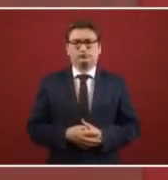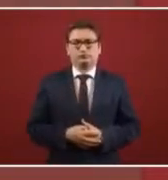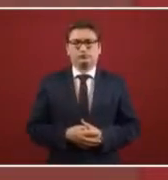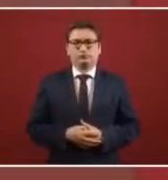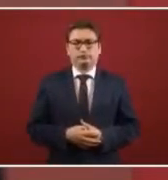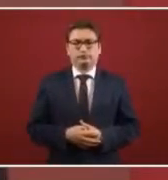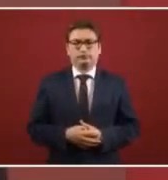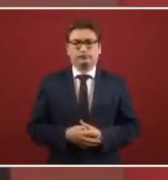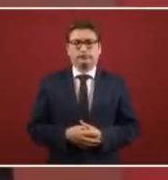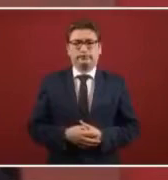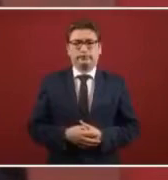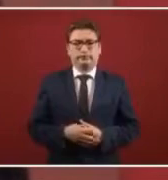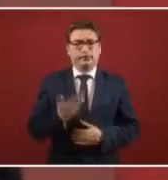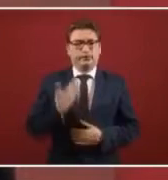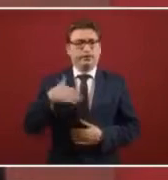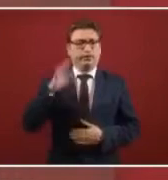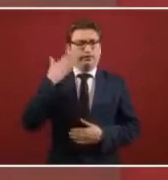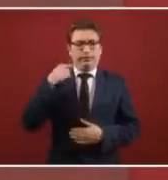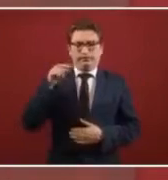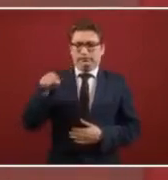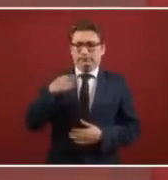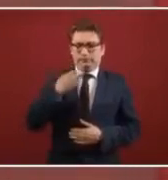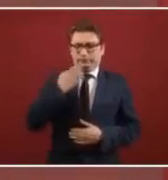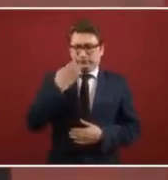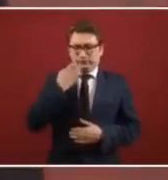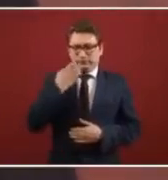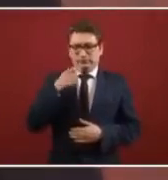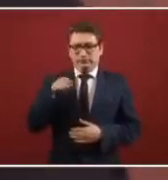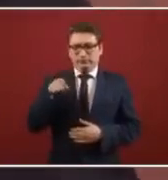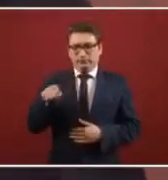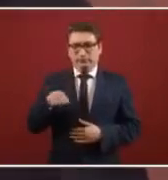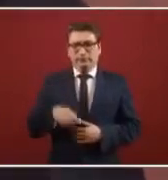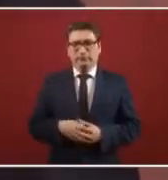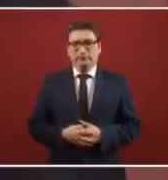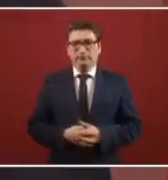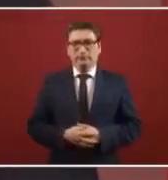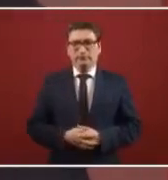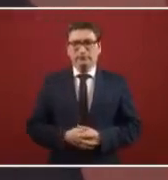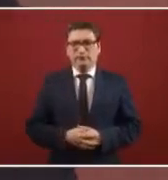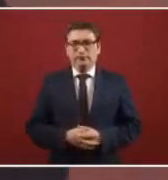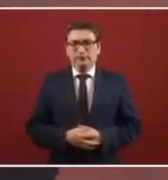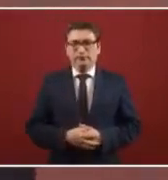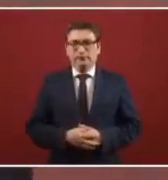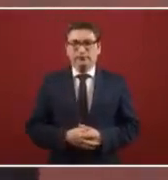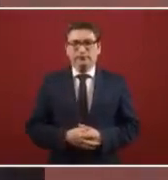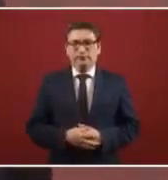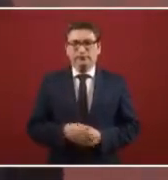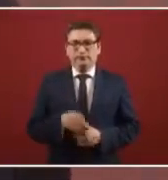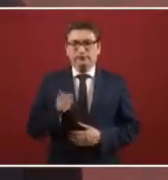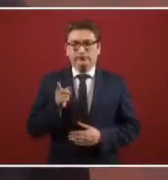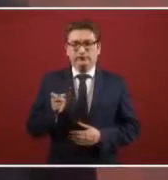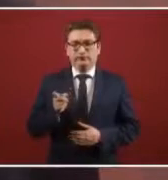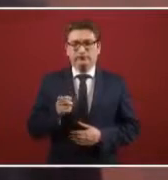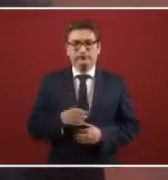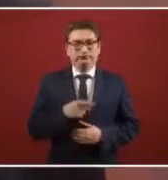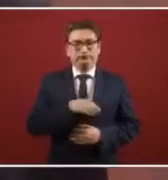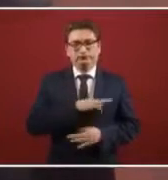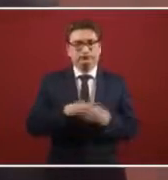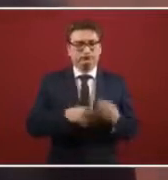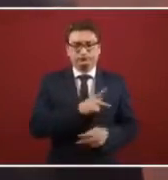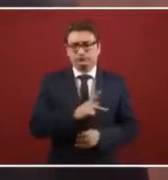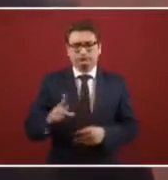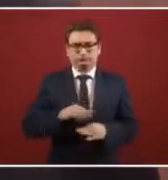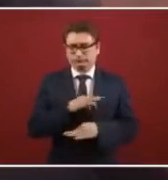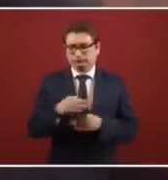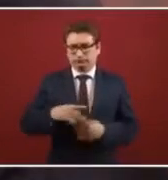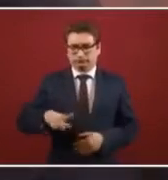Había una escuela que era la que There used to be a school that was the one that proporcionaba pro- a todos los